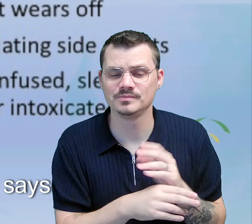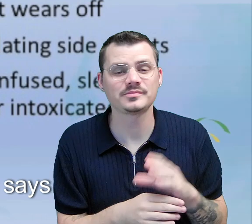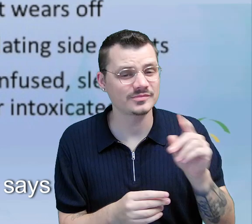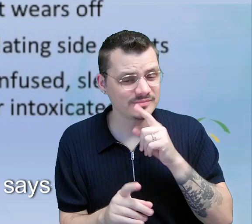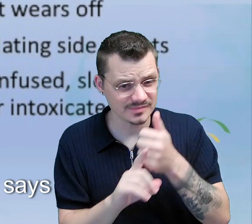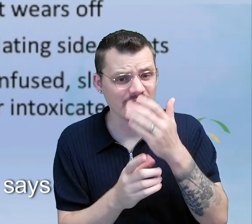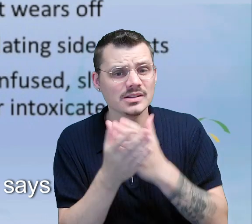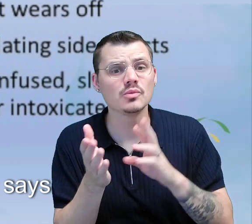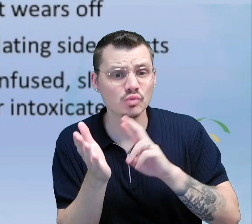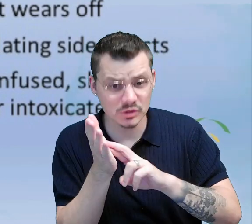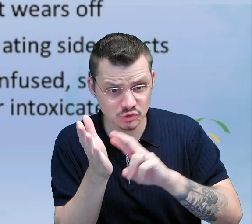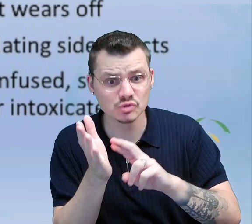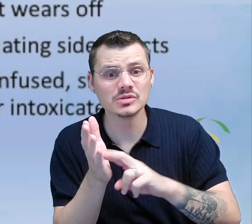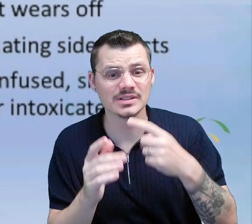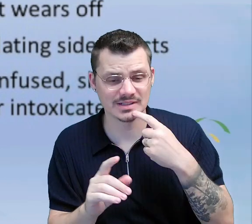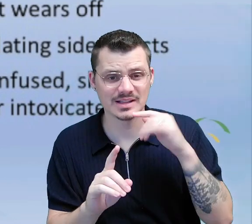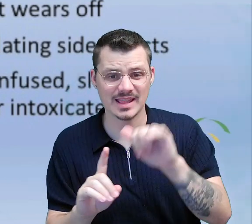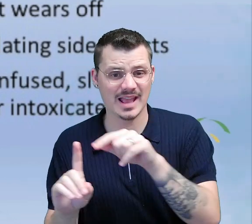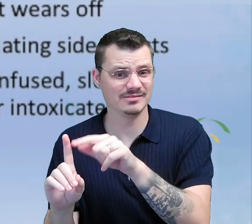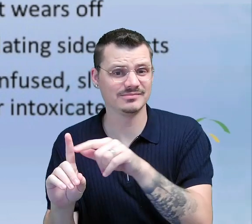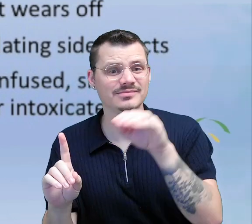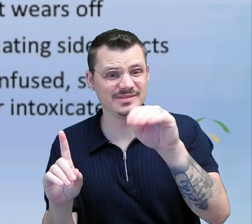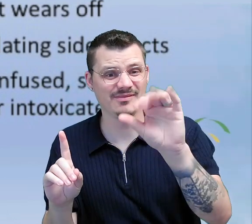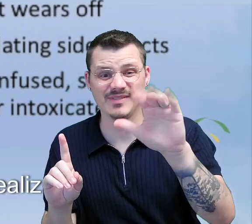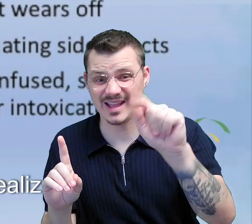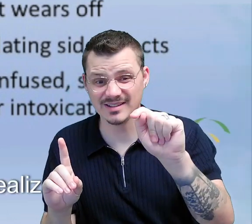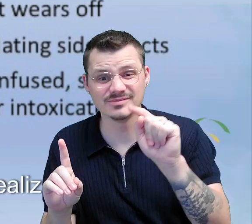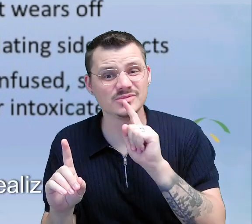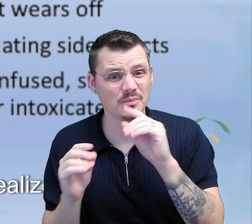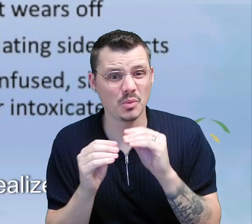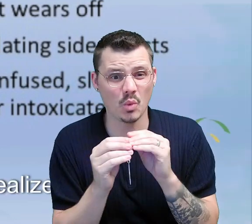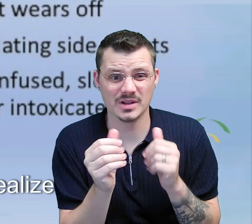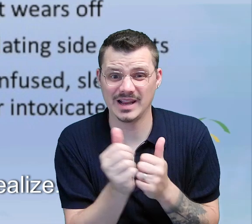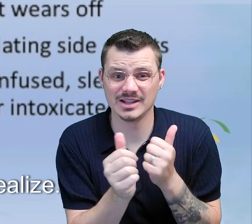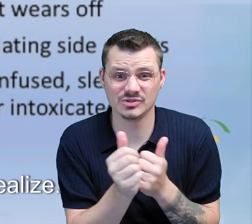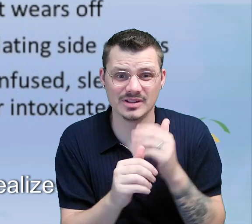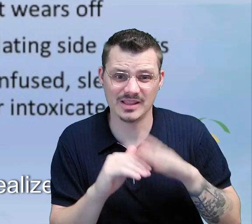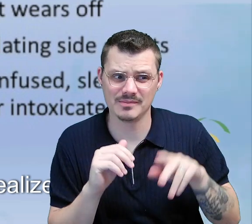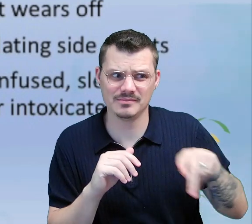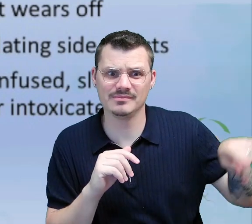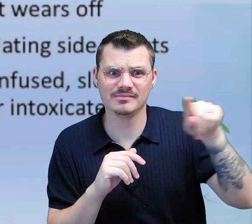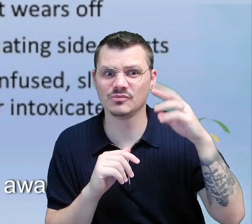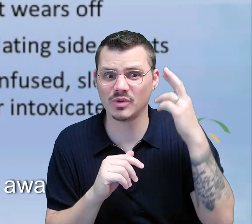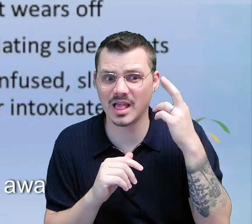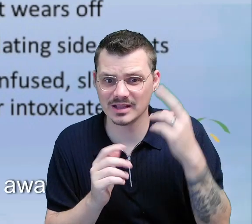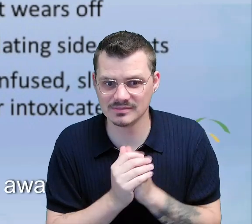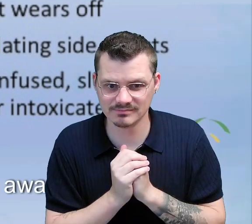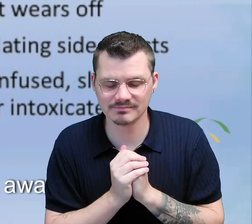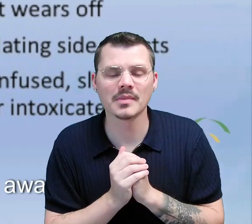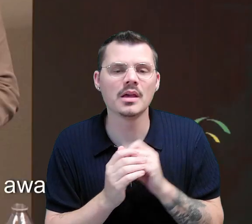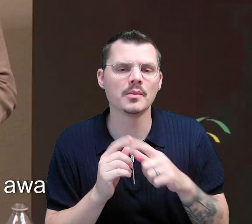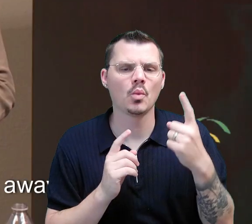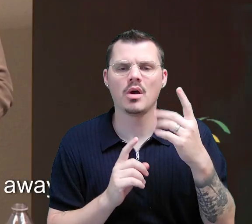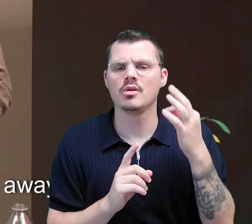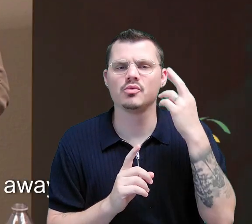even some research that says that in fact may be more dangerous than people realize. But one